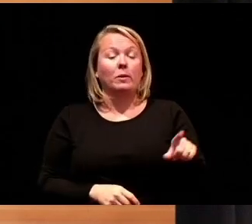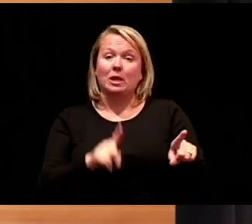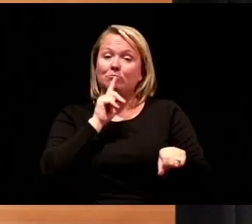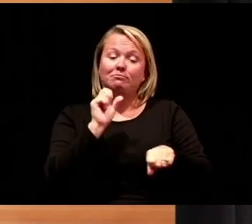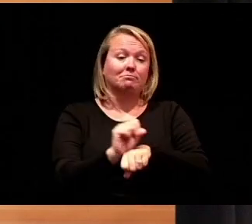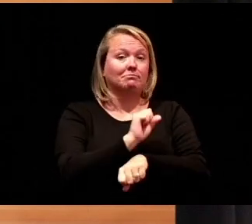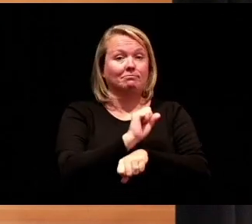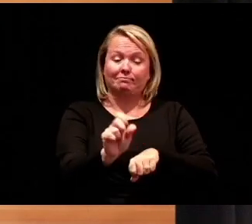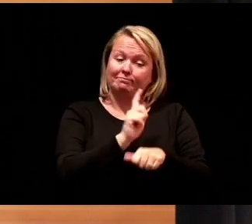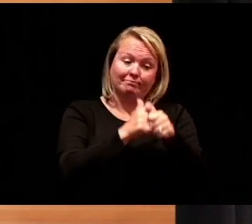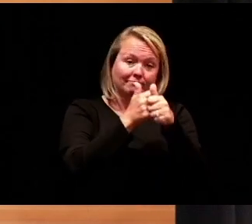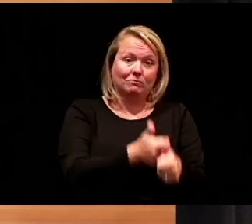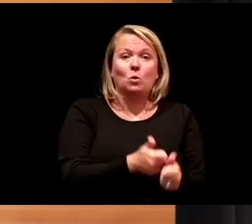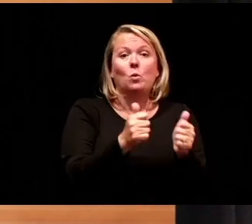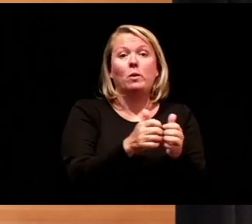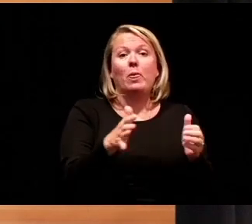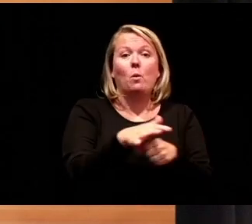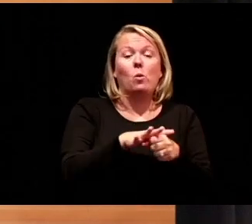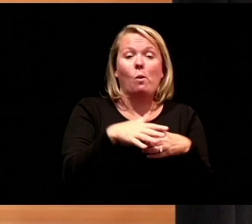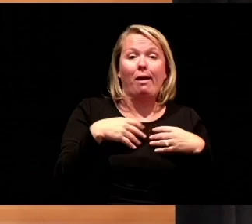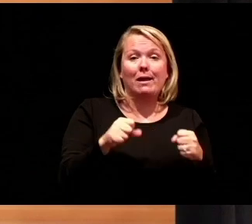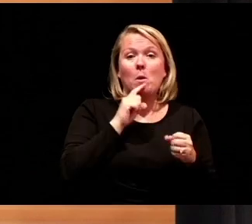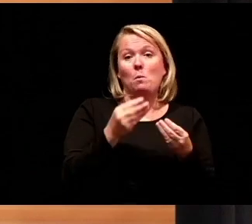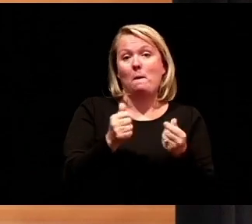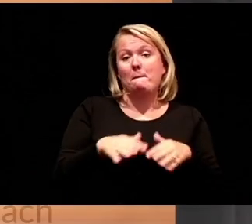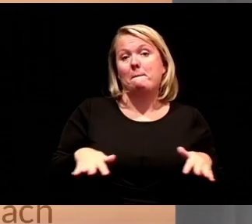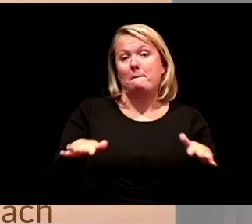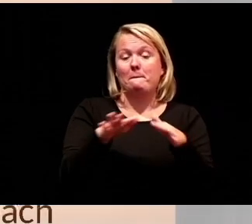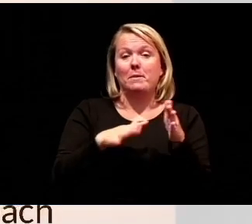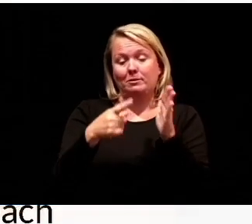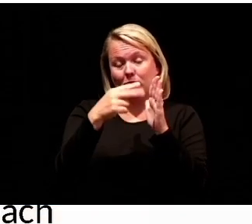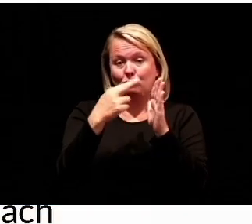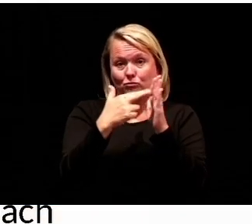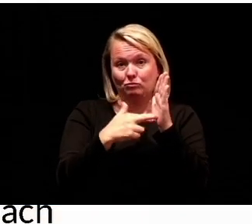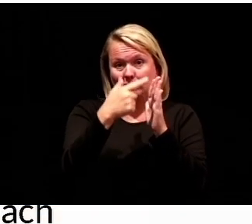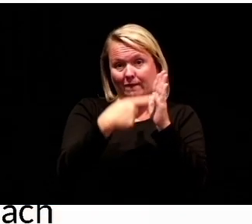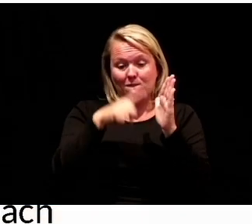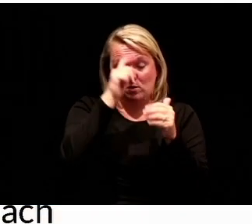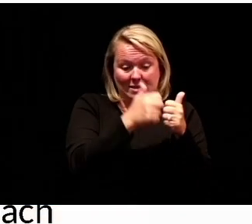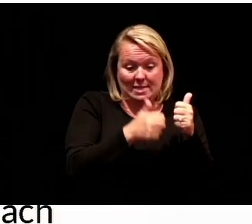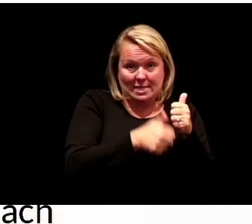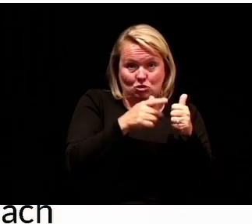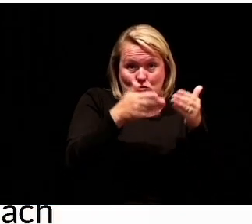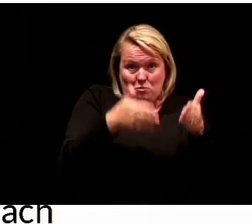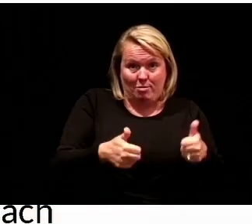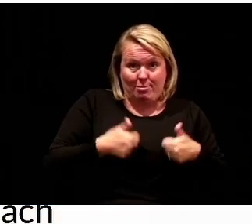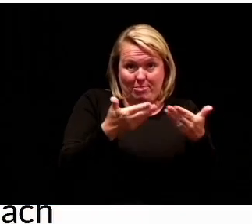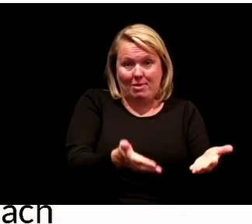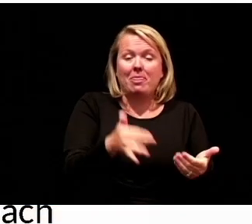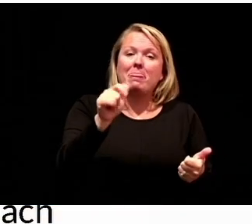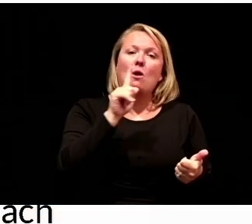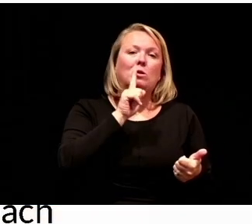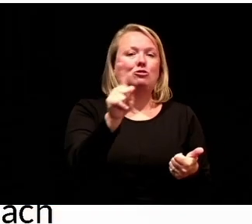right. So the first example that I want to go over is discussing a housing provider